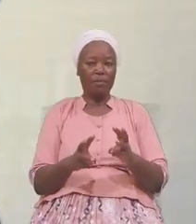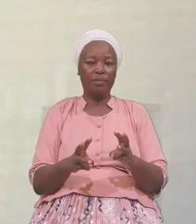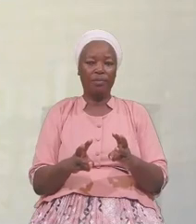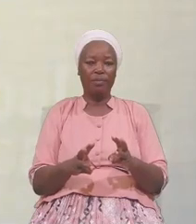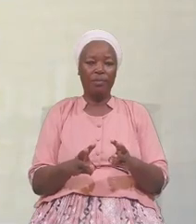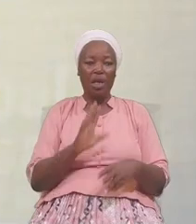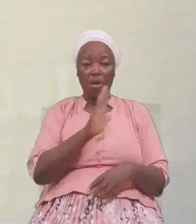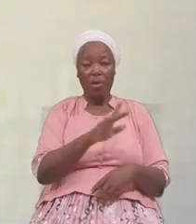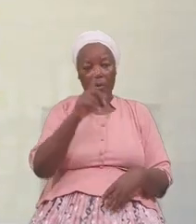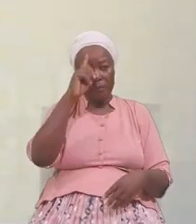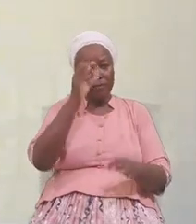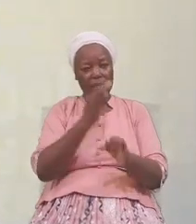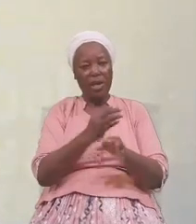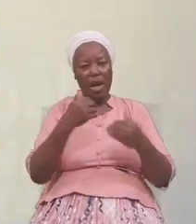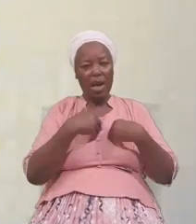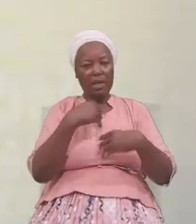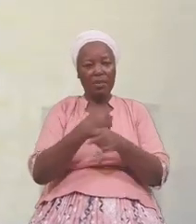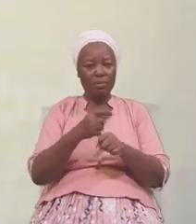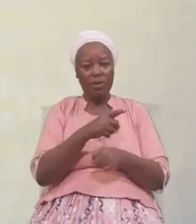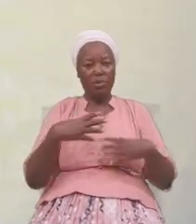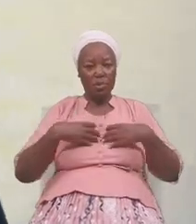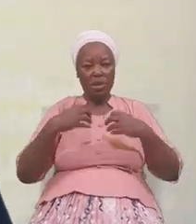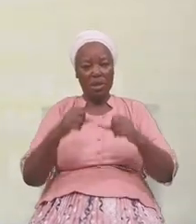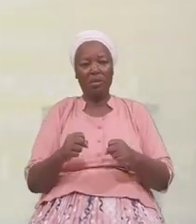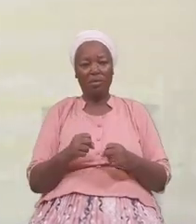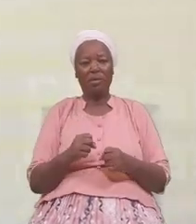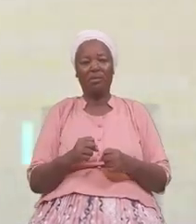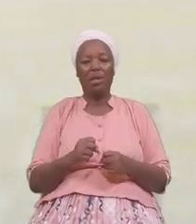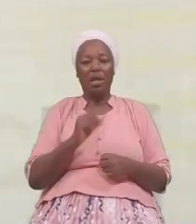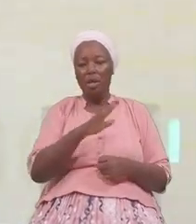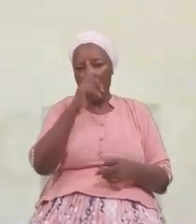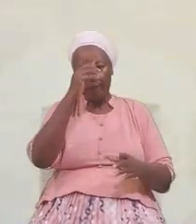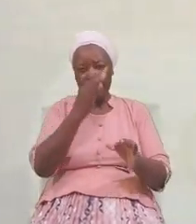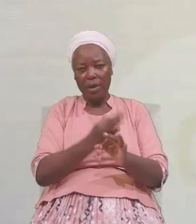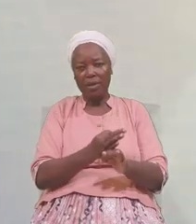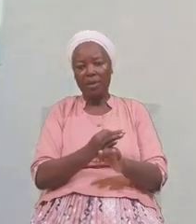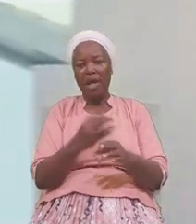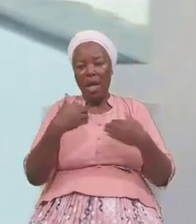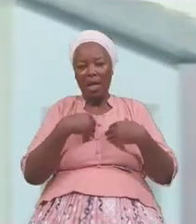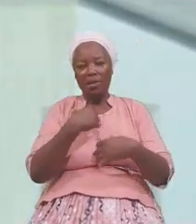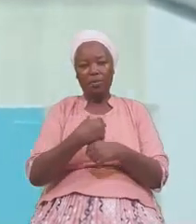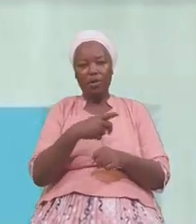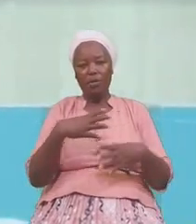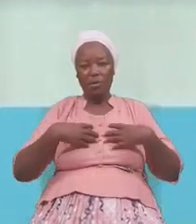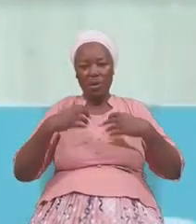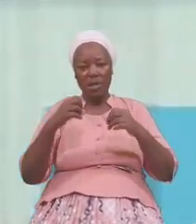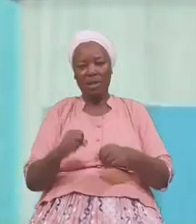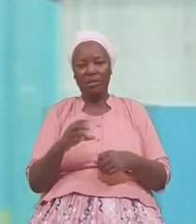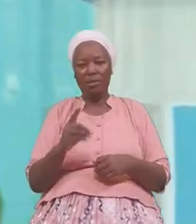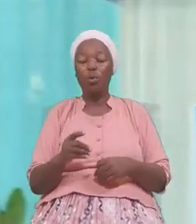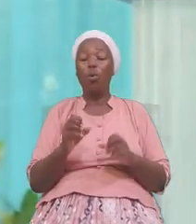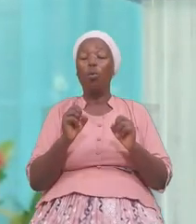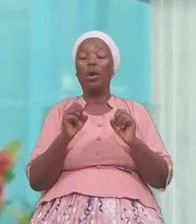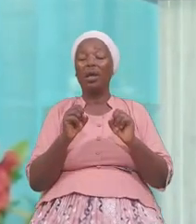thy faith has made thee whole. Thy faith has made thee whole.